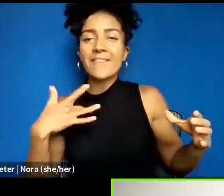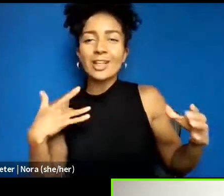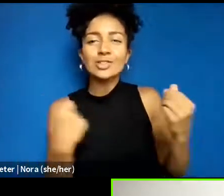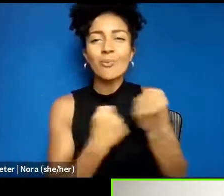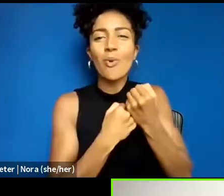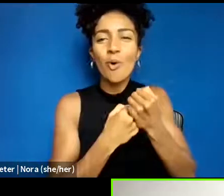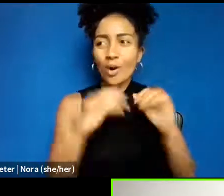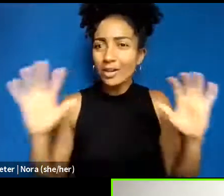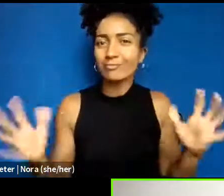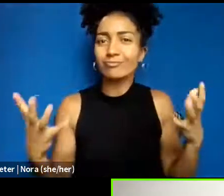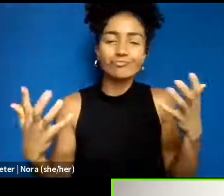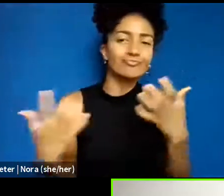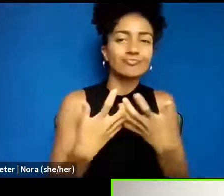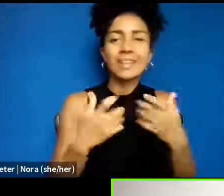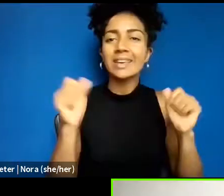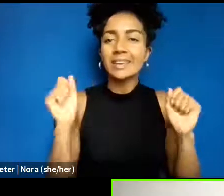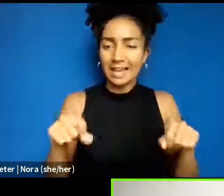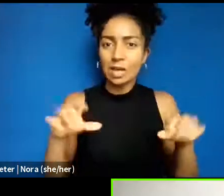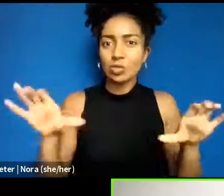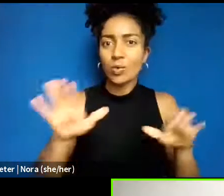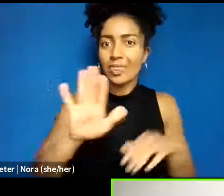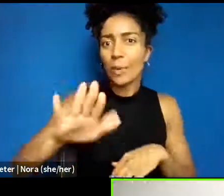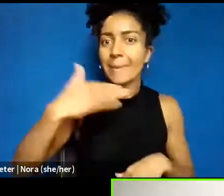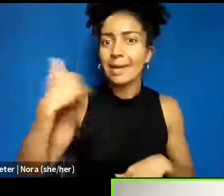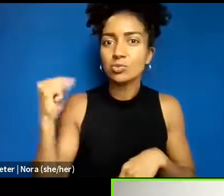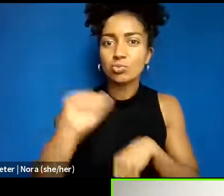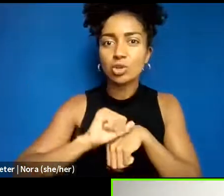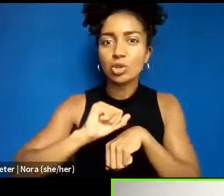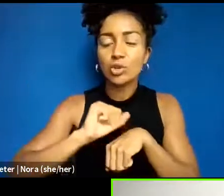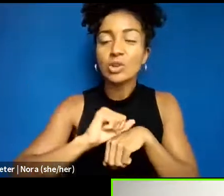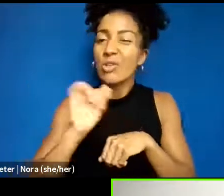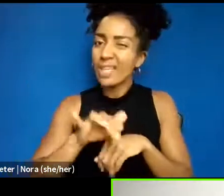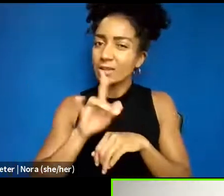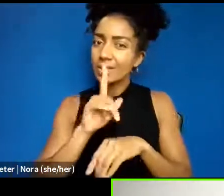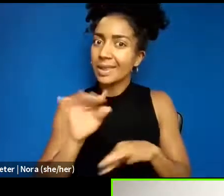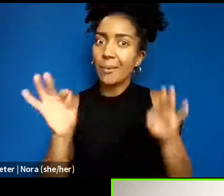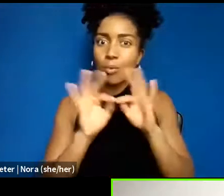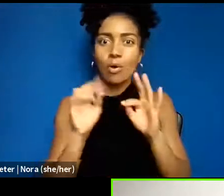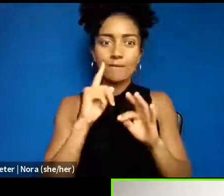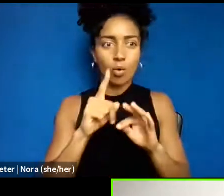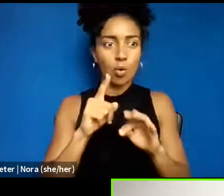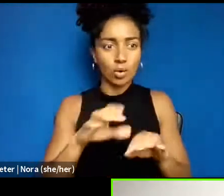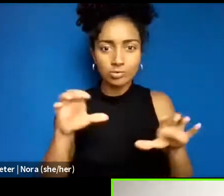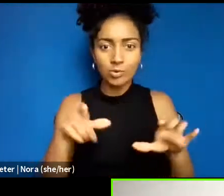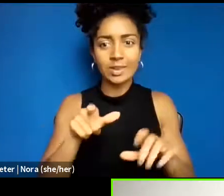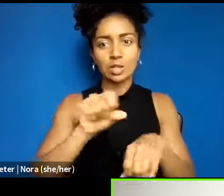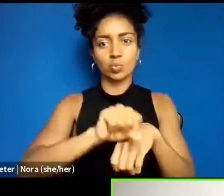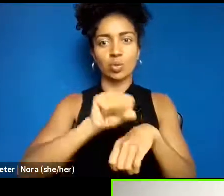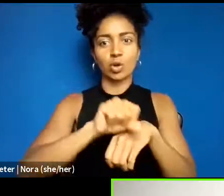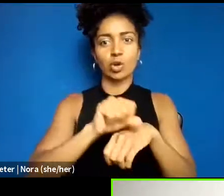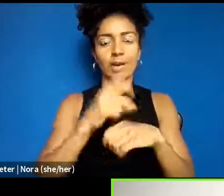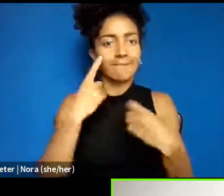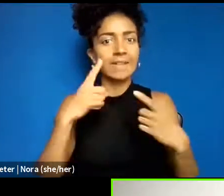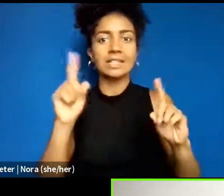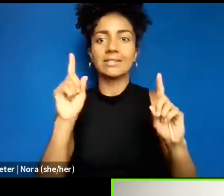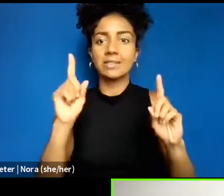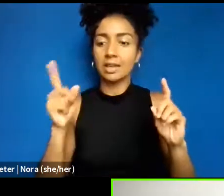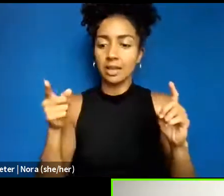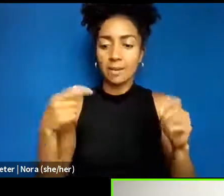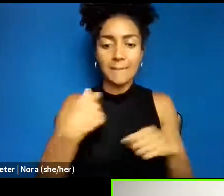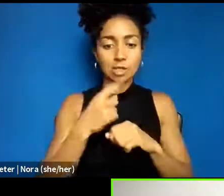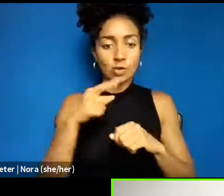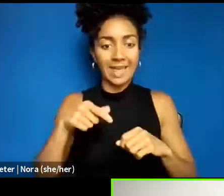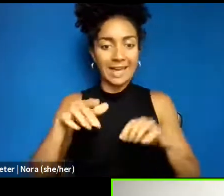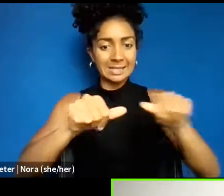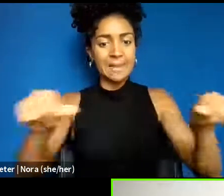the context of that to me is really crucial to doing this work well, really creating that space. The other